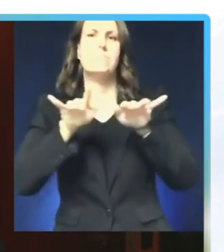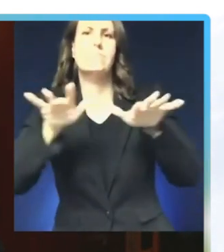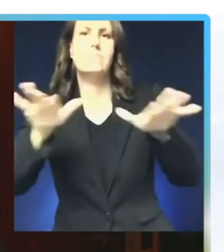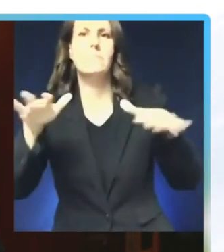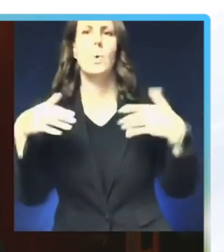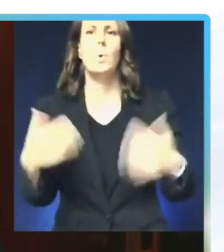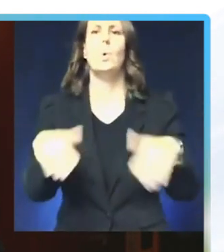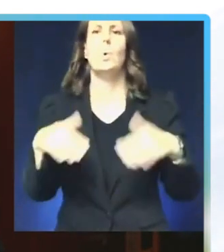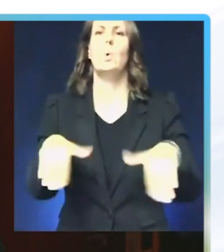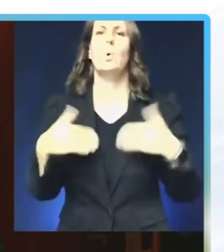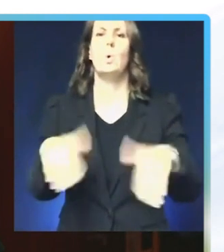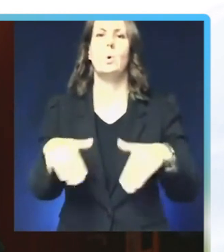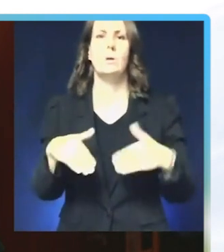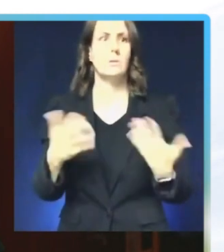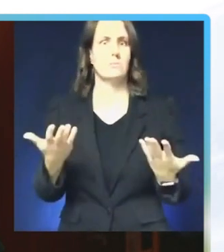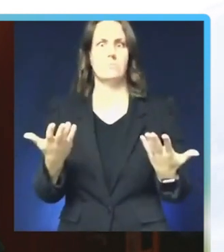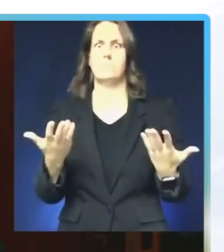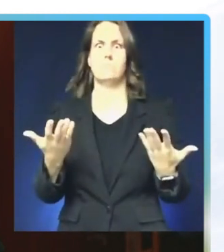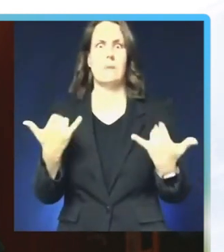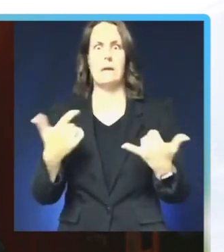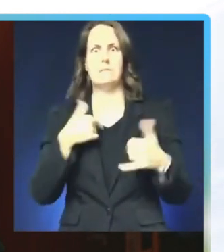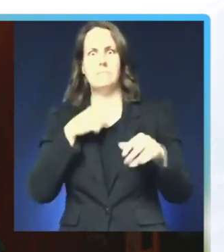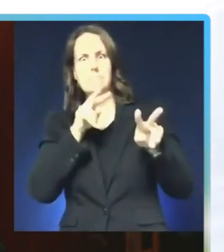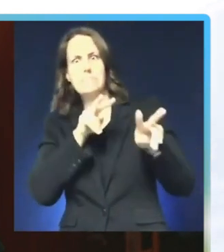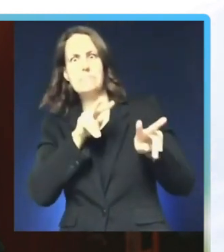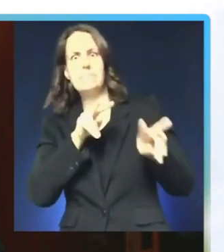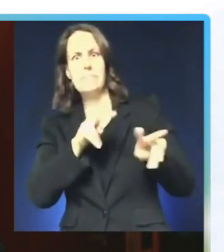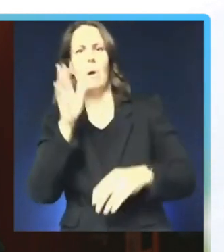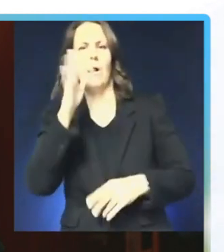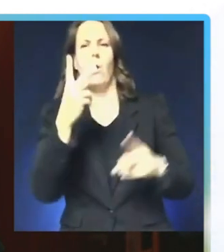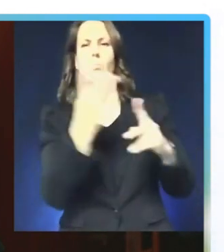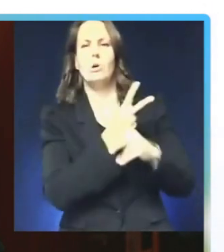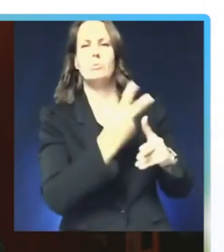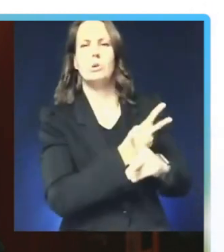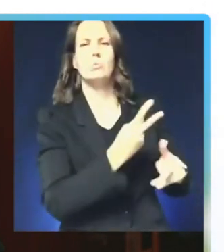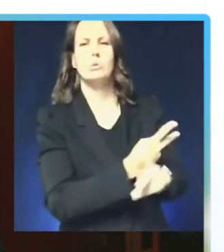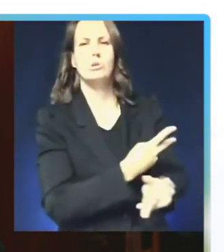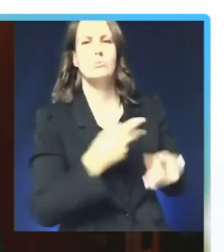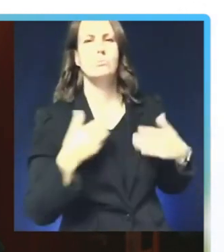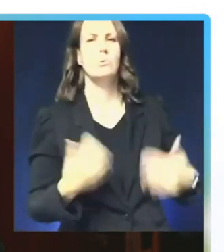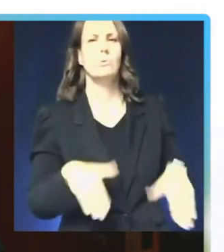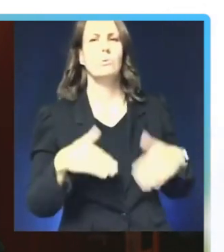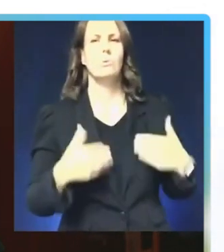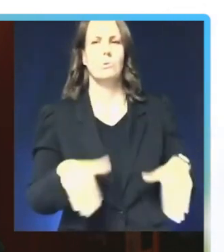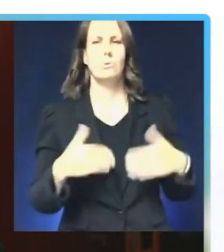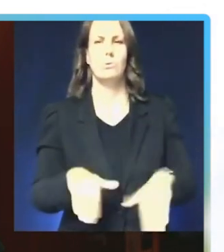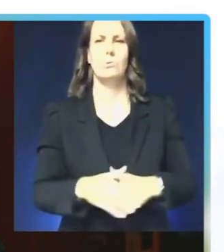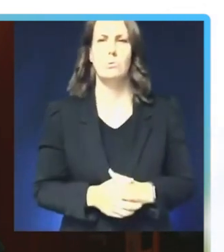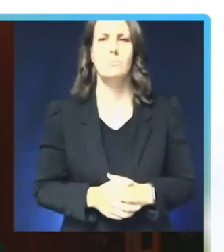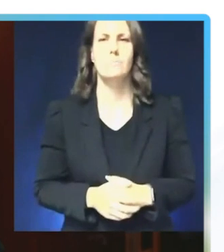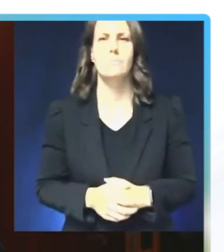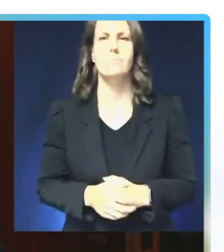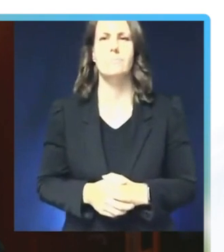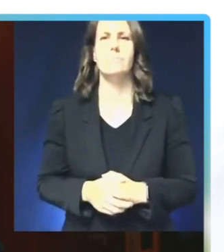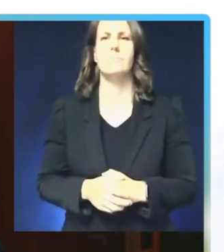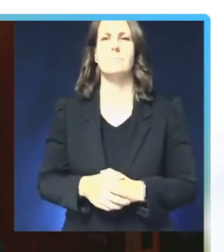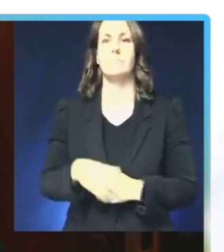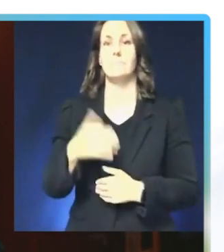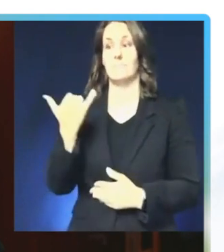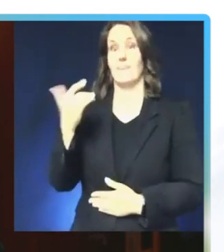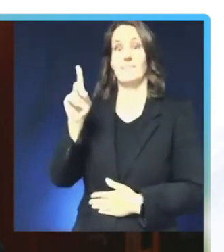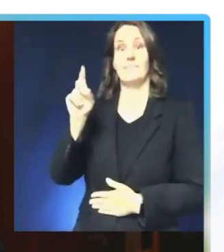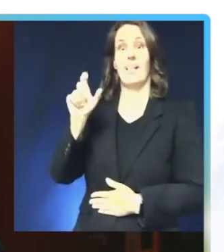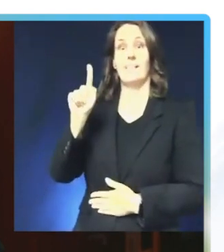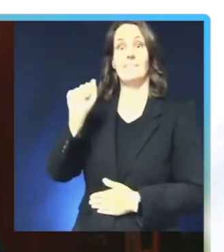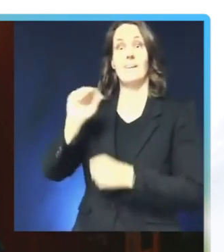is highly infectious and is spreading more quickly than any other strain of the virus. We are no longer in the fight against COVID-19.